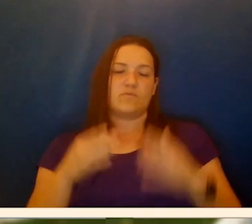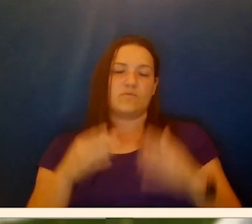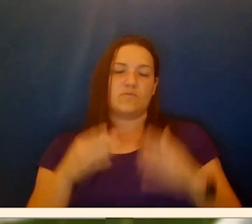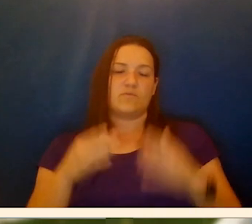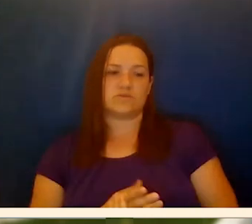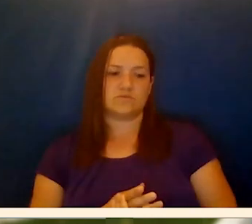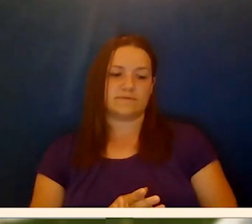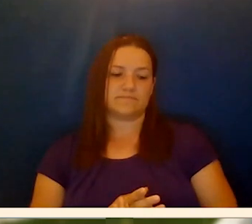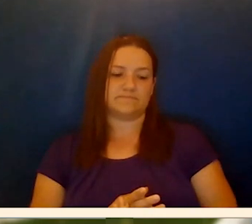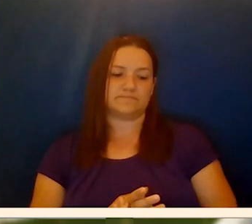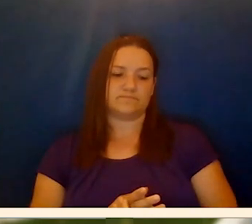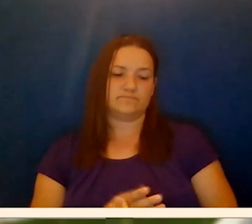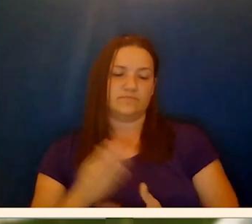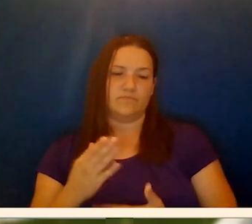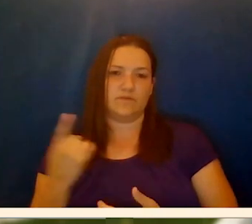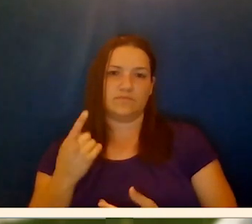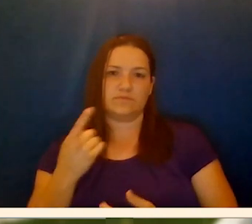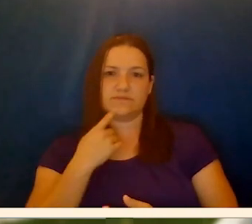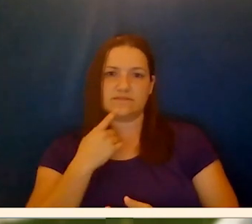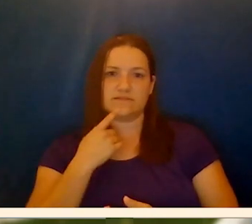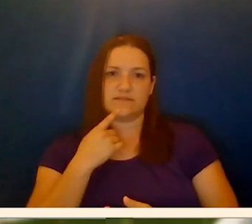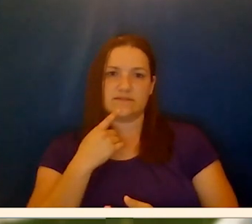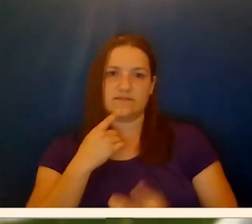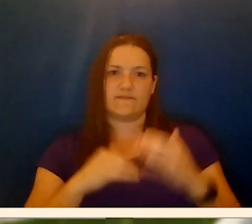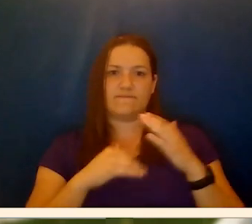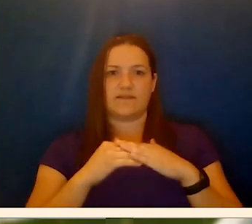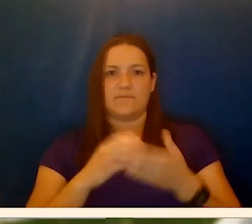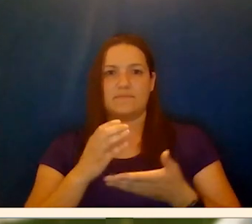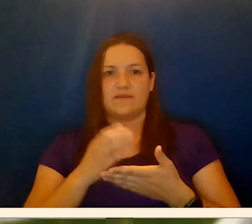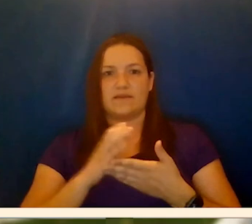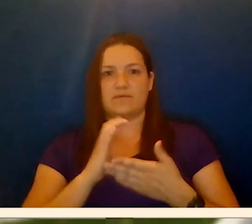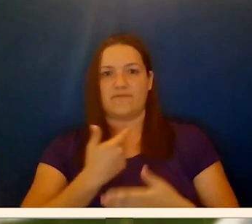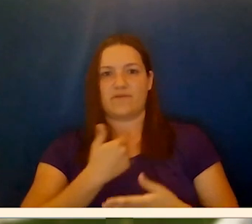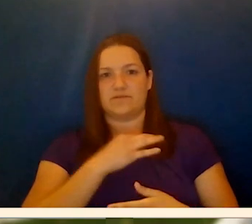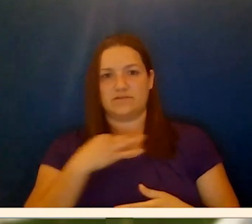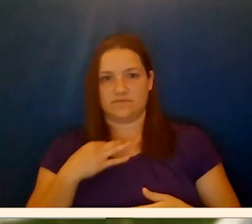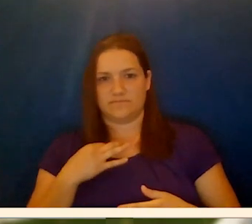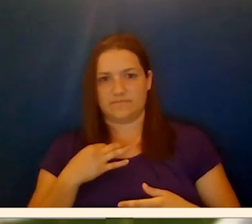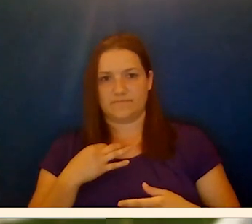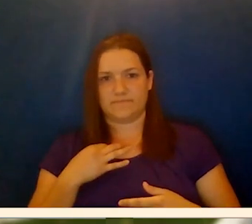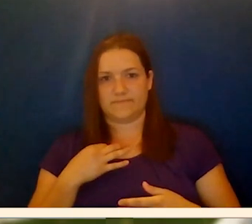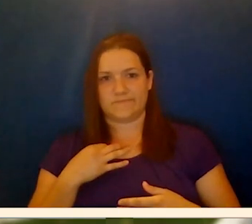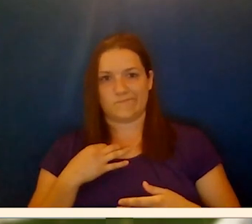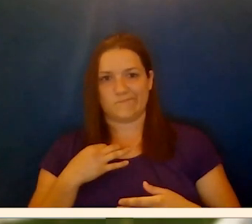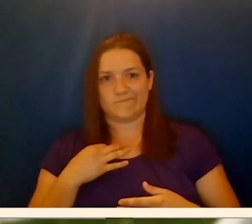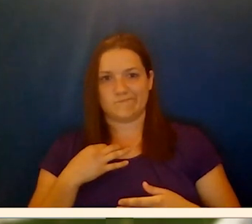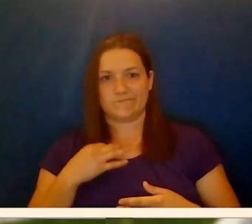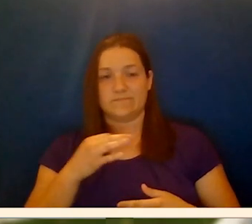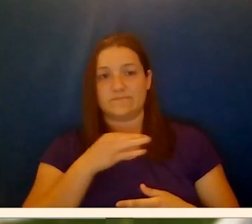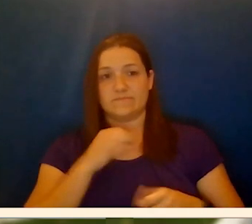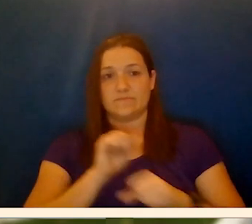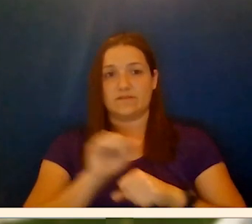to, somebody said, fill up the cup of our staff. Those staff working in the ED have been